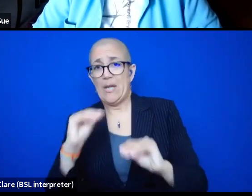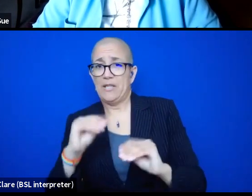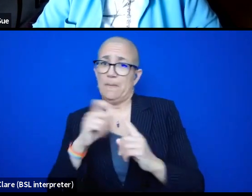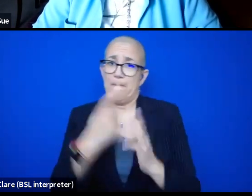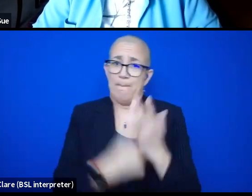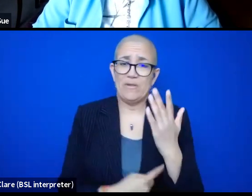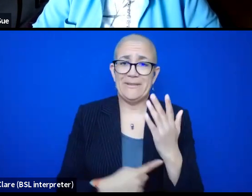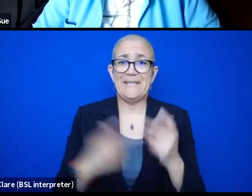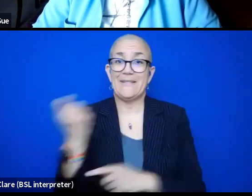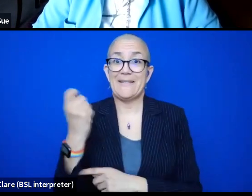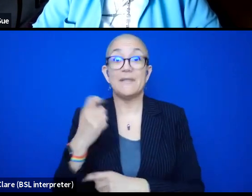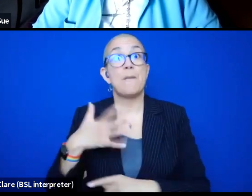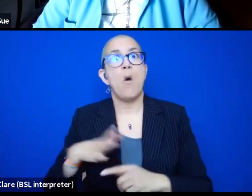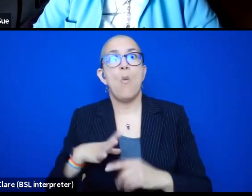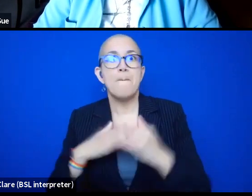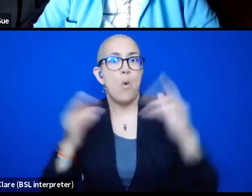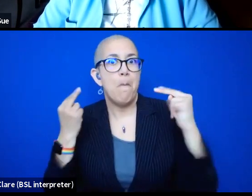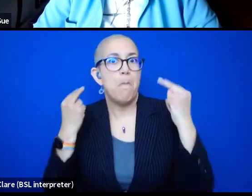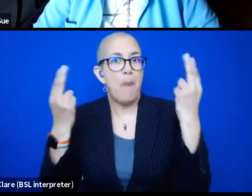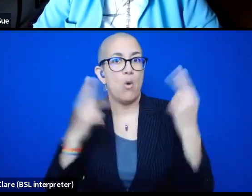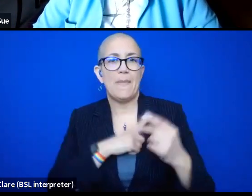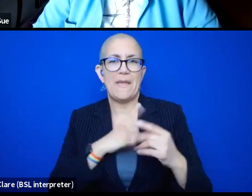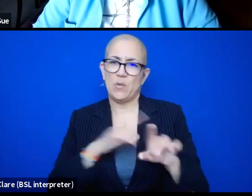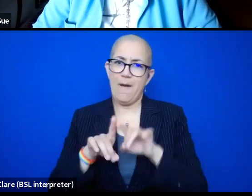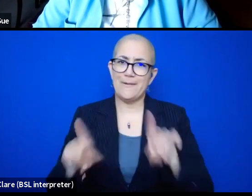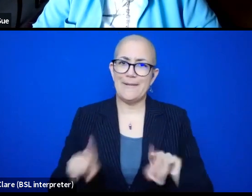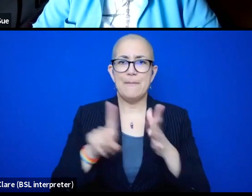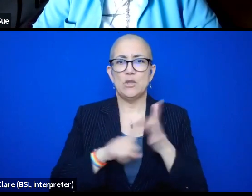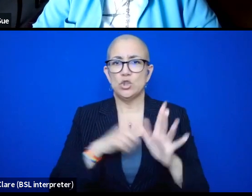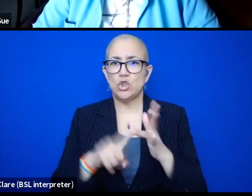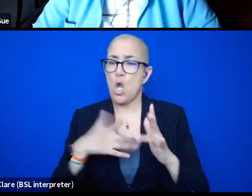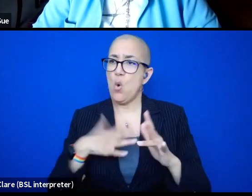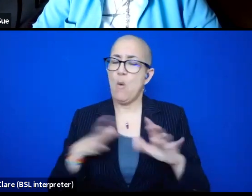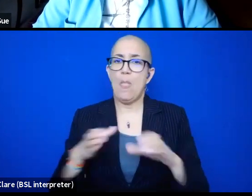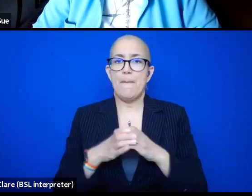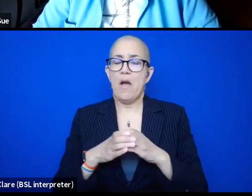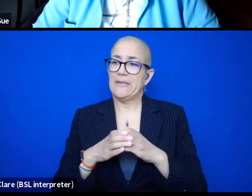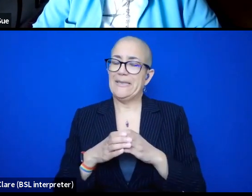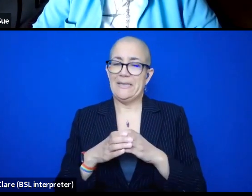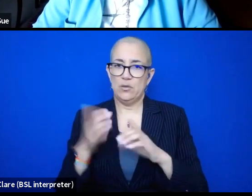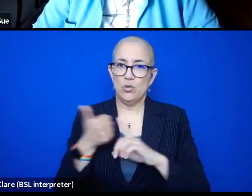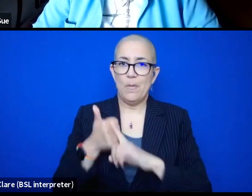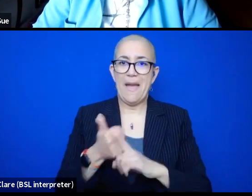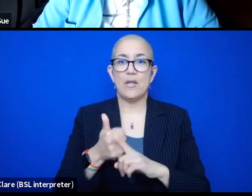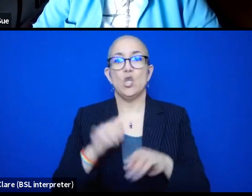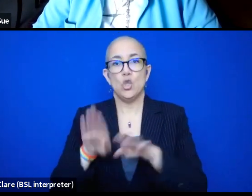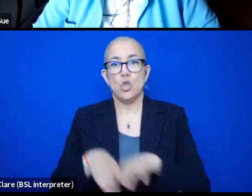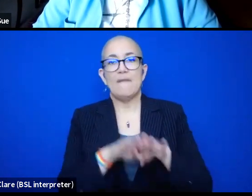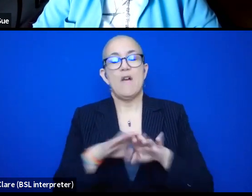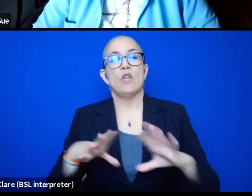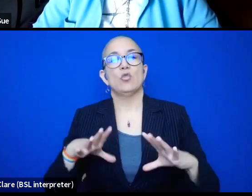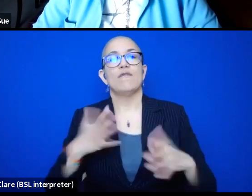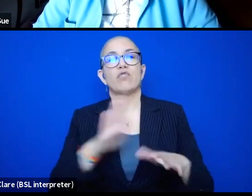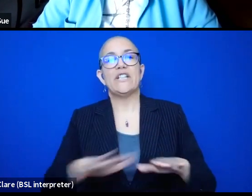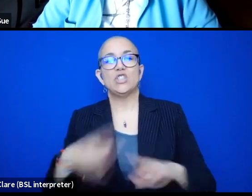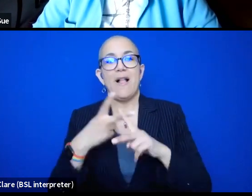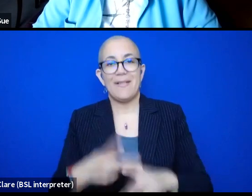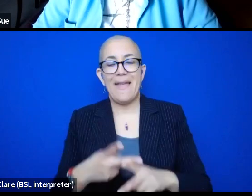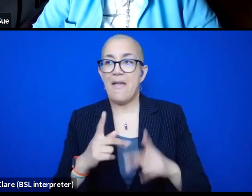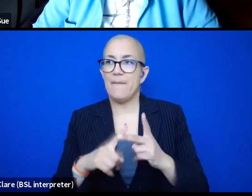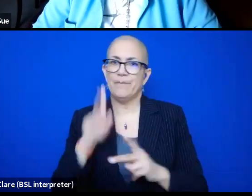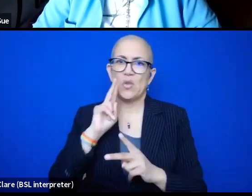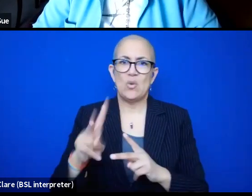us to be bolder. That's why, like Joe, I want the party to back universal free childcare. I want to address the academic and